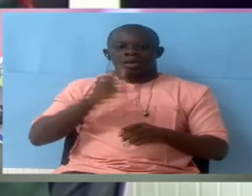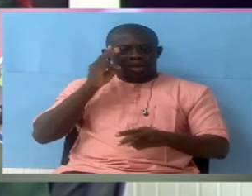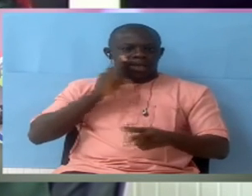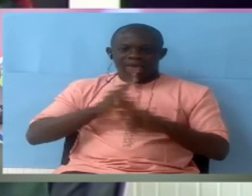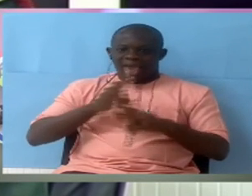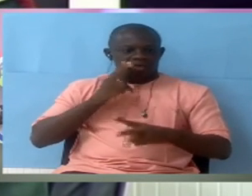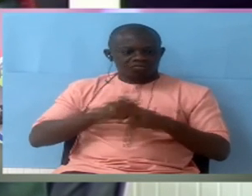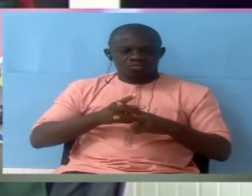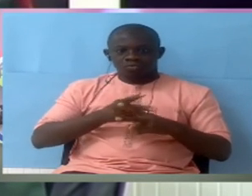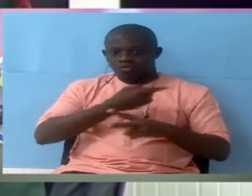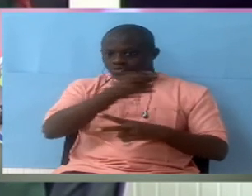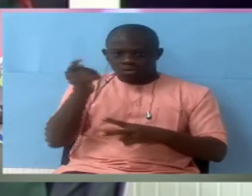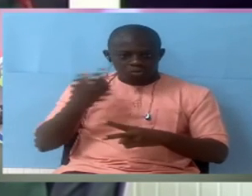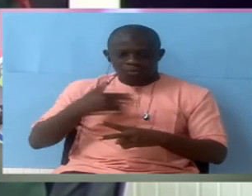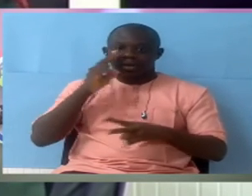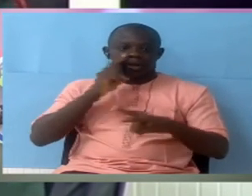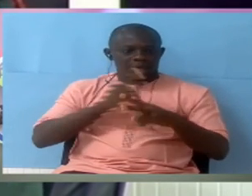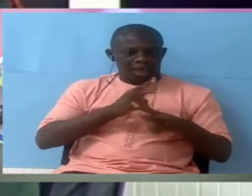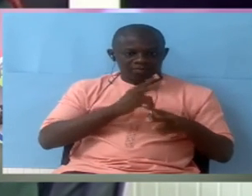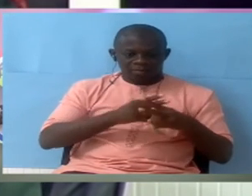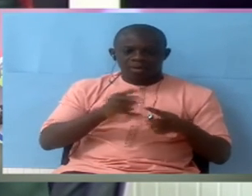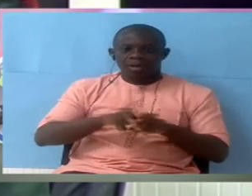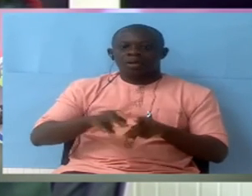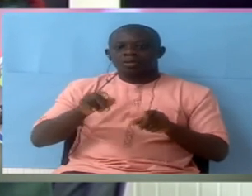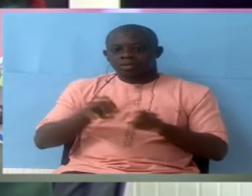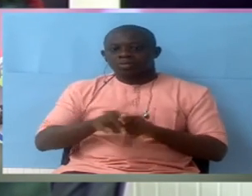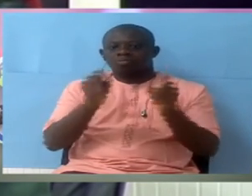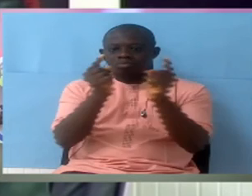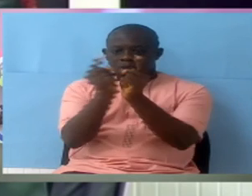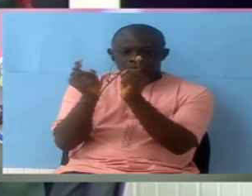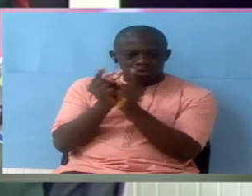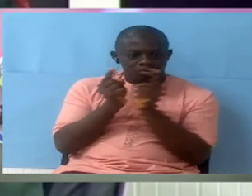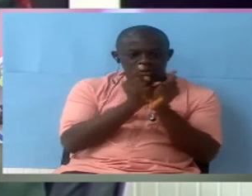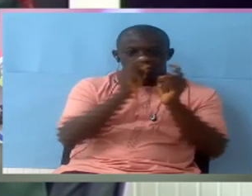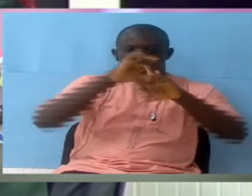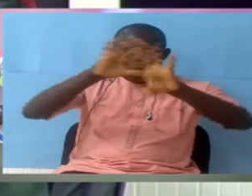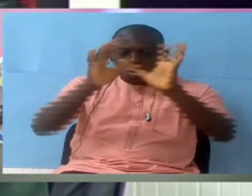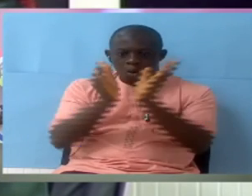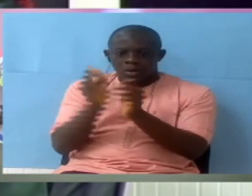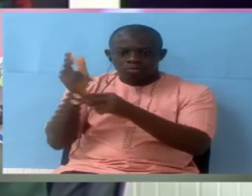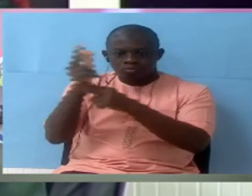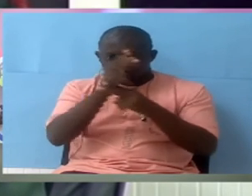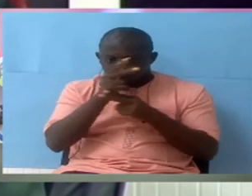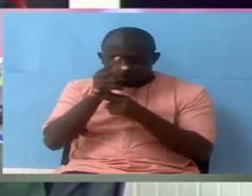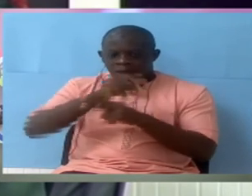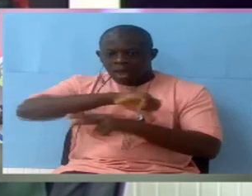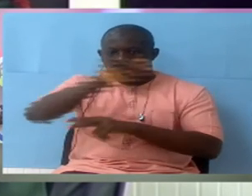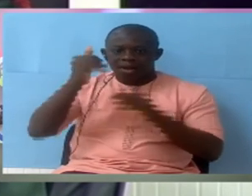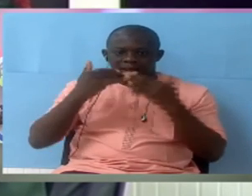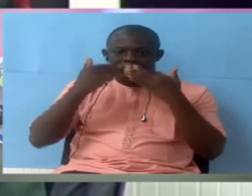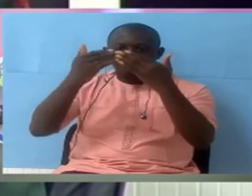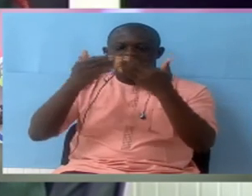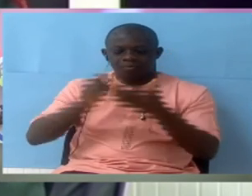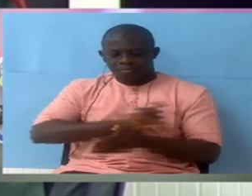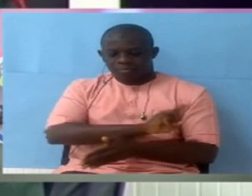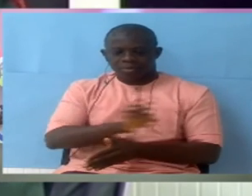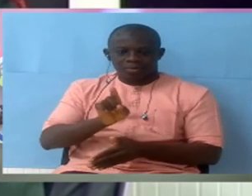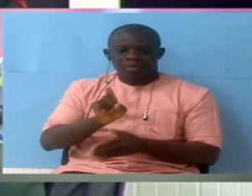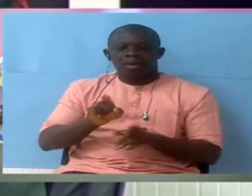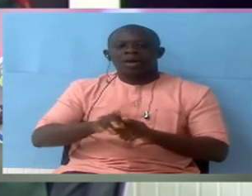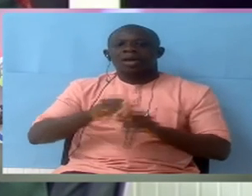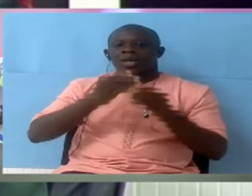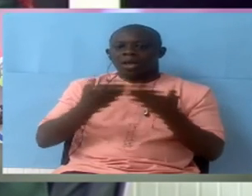vigilant. Baye len xel nak bu baax. I went around all the guards and informed them. Madam ci ñi garder yeb xamal len lolu.